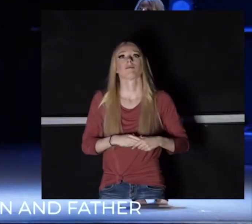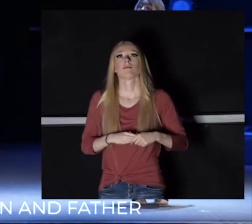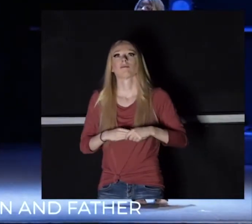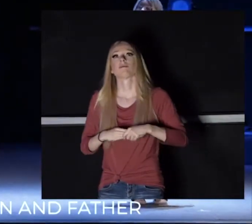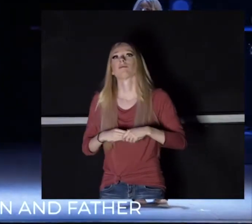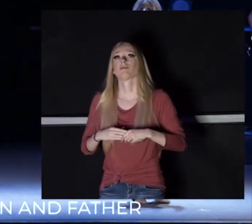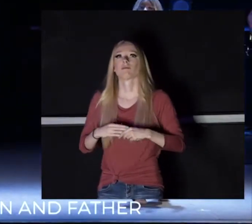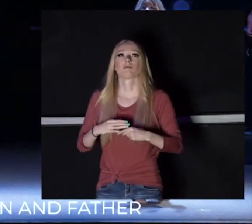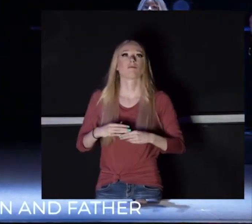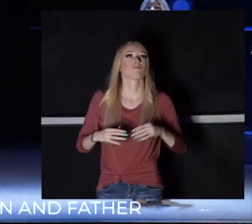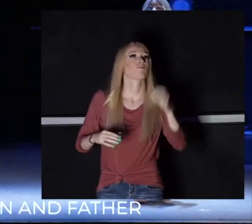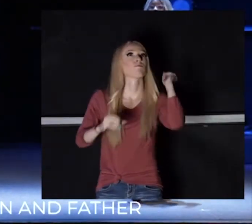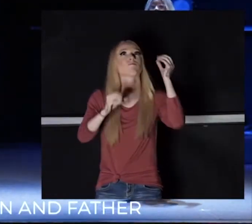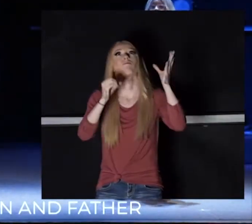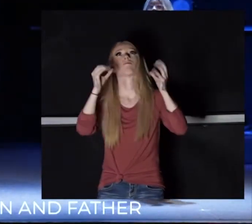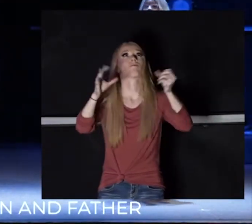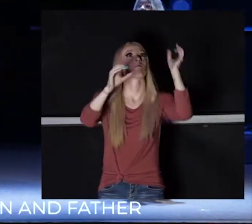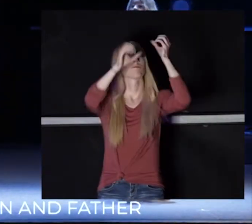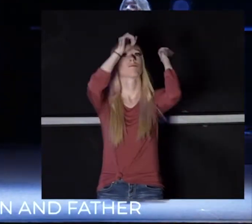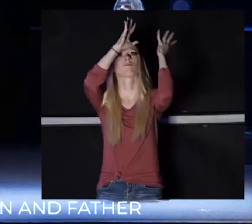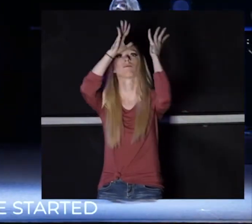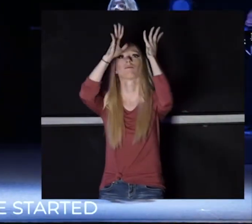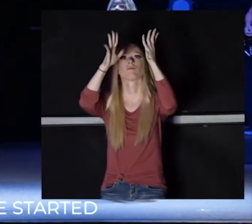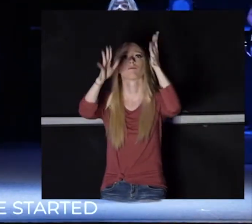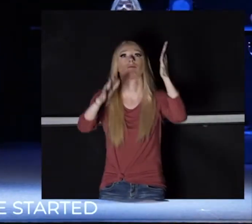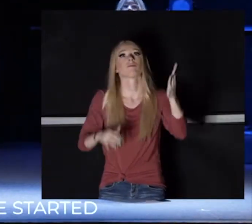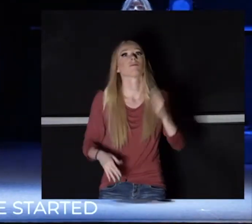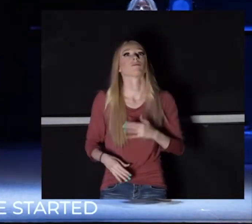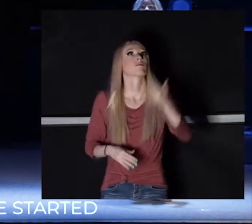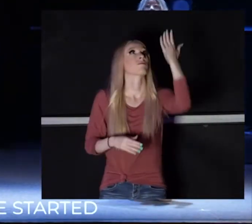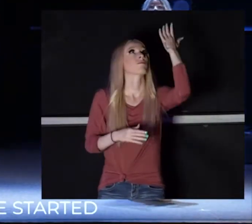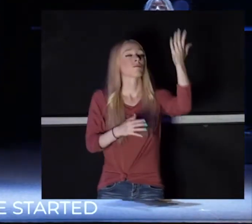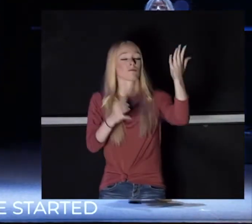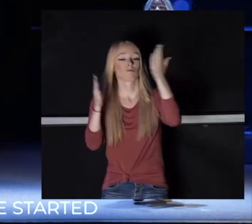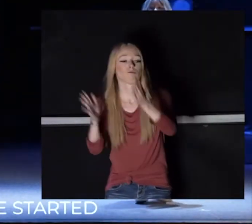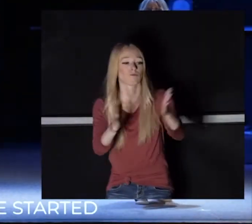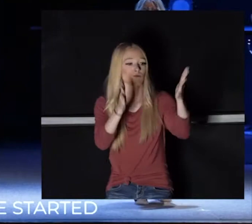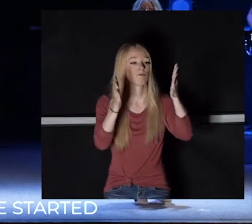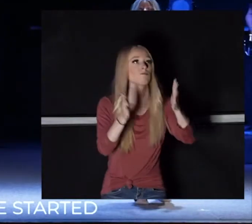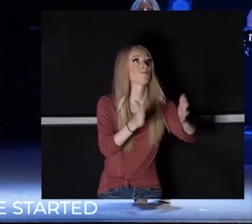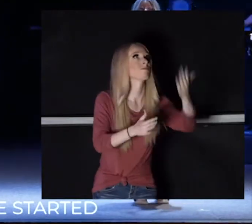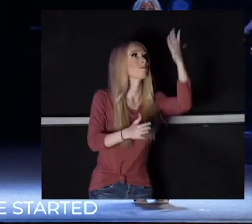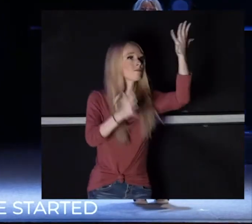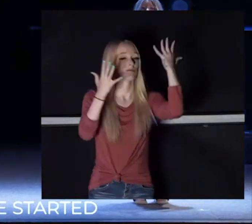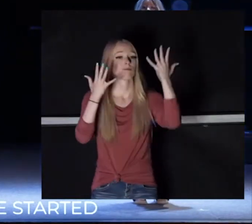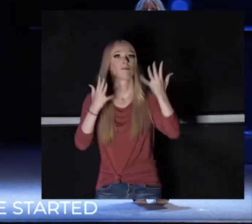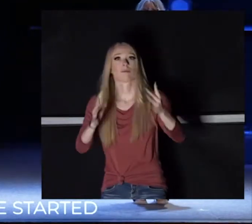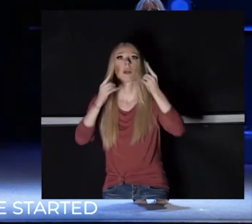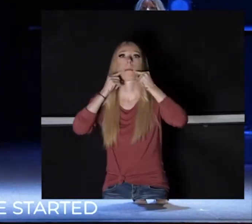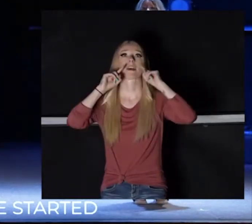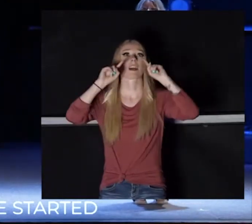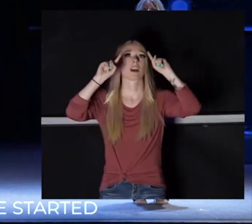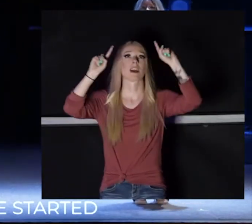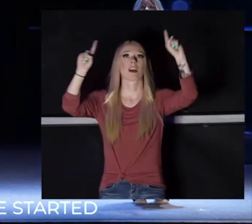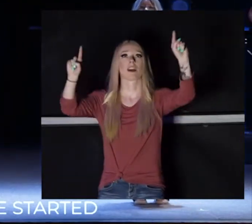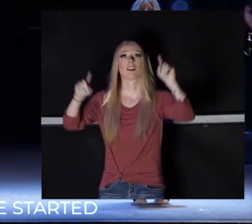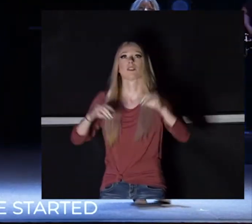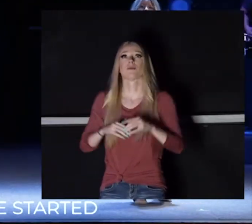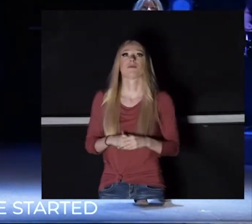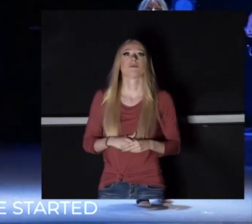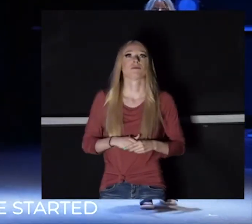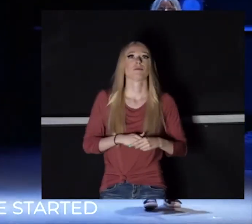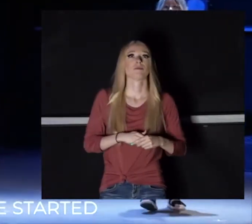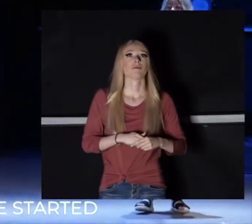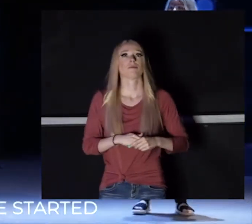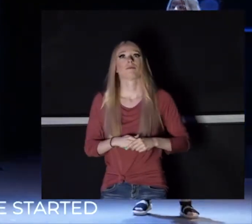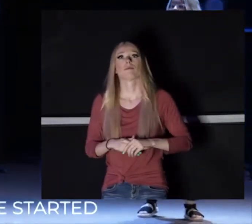Sing the praises of the Spirit, Son and Father. Our God will finish what He started. Come on, if you believe